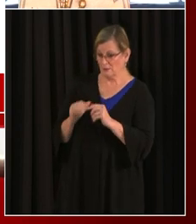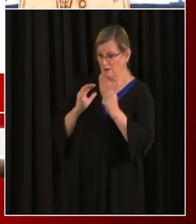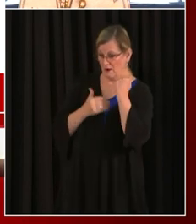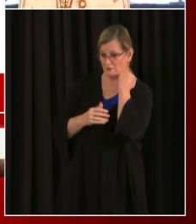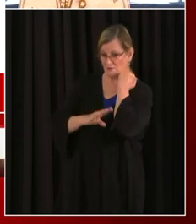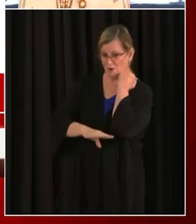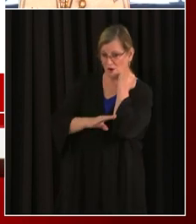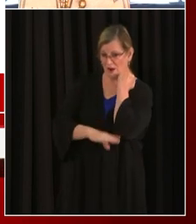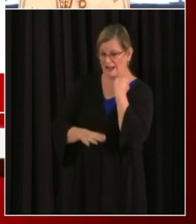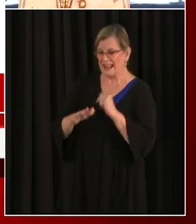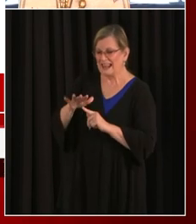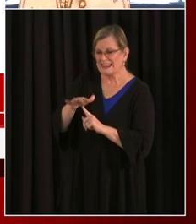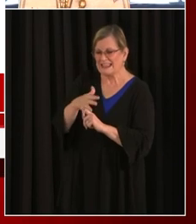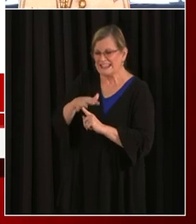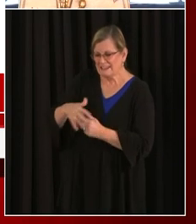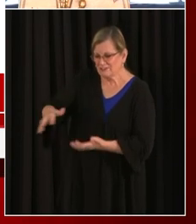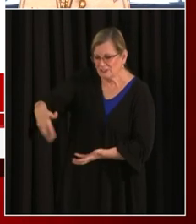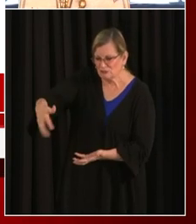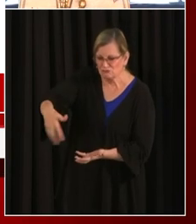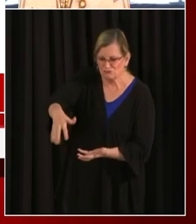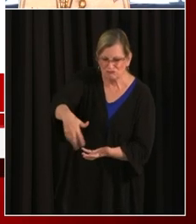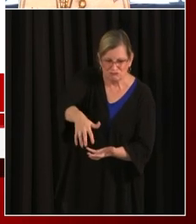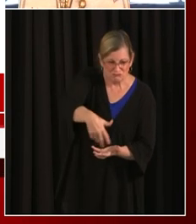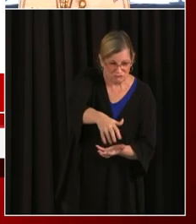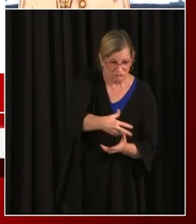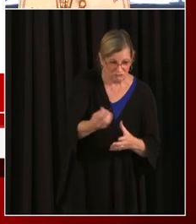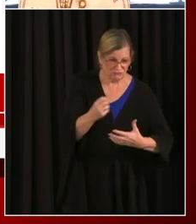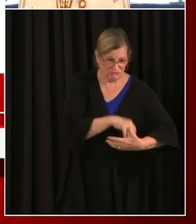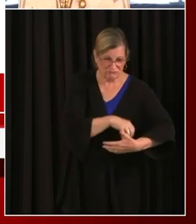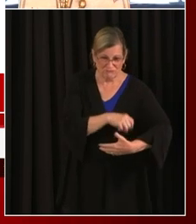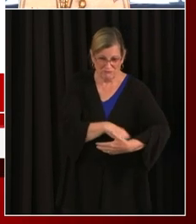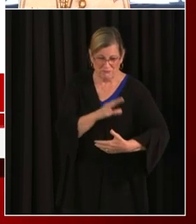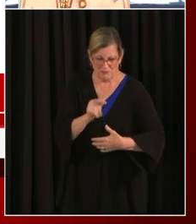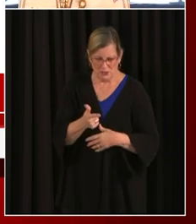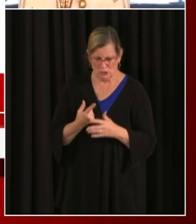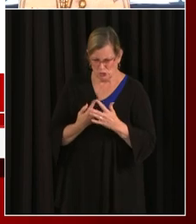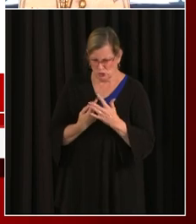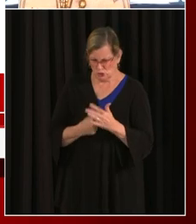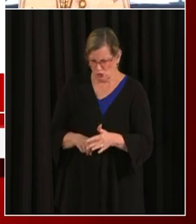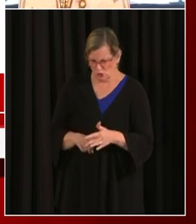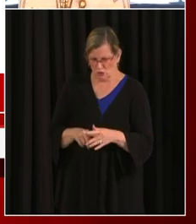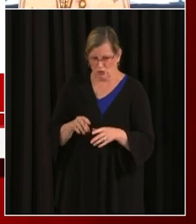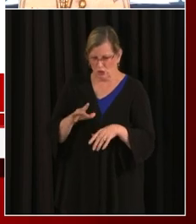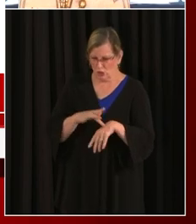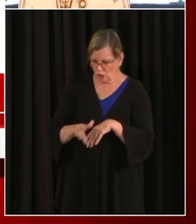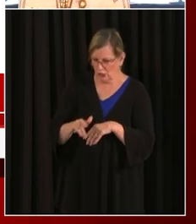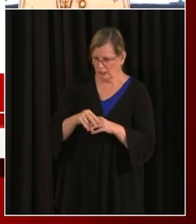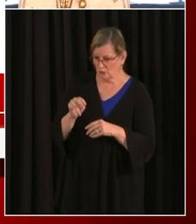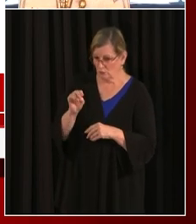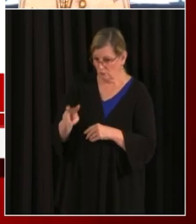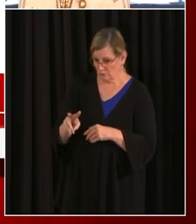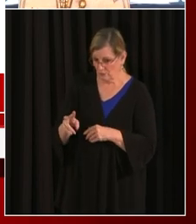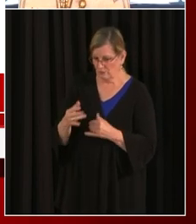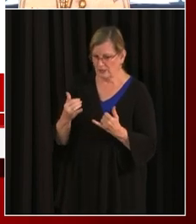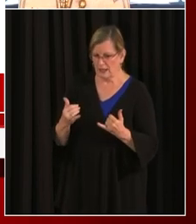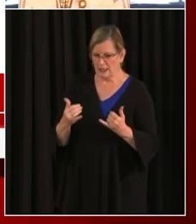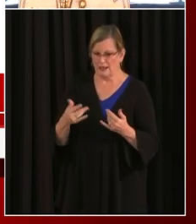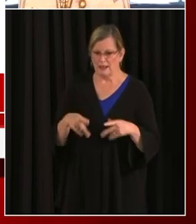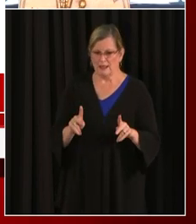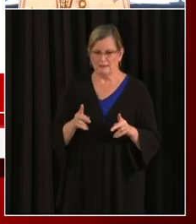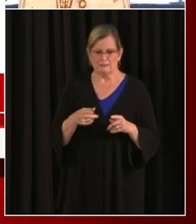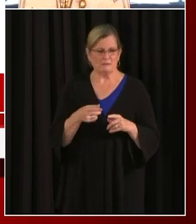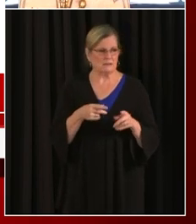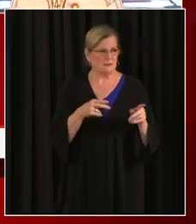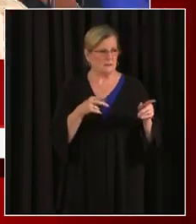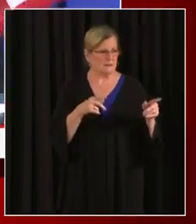leaf collection, which will begin in early November, and I will hand it over to Director Geldhart to talk